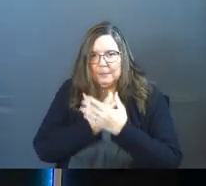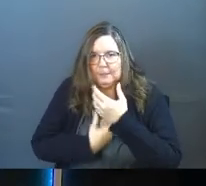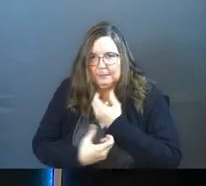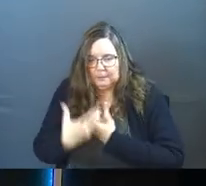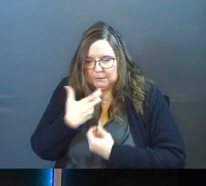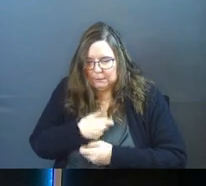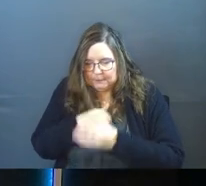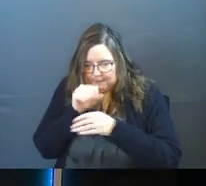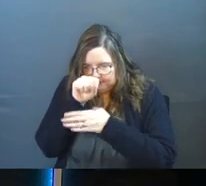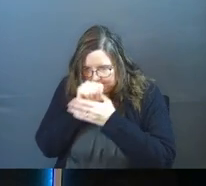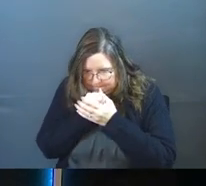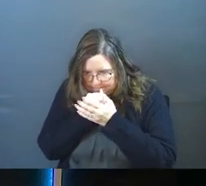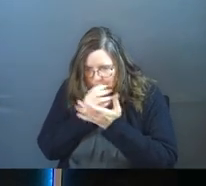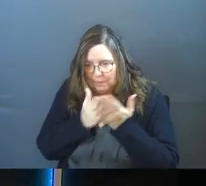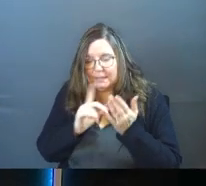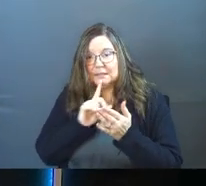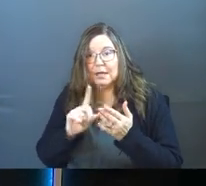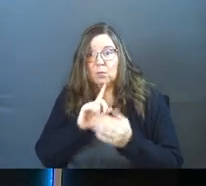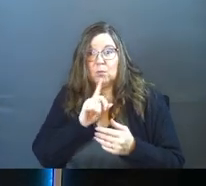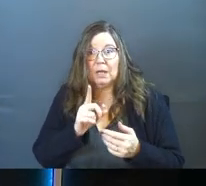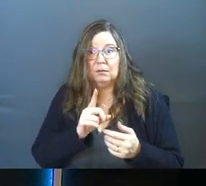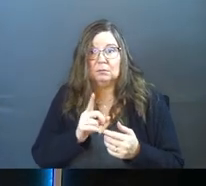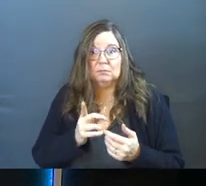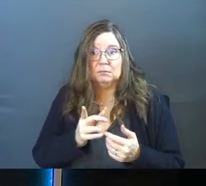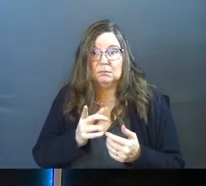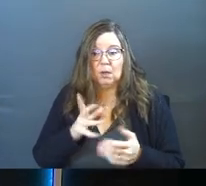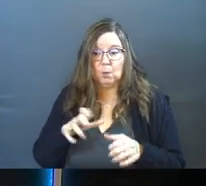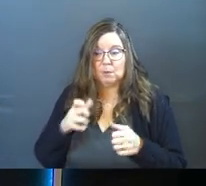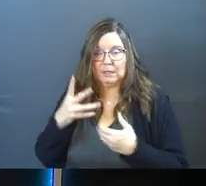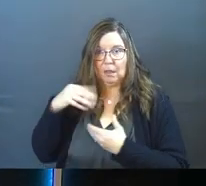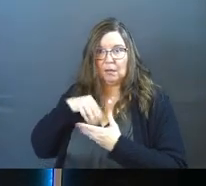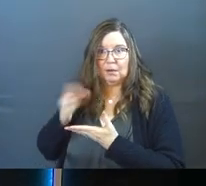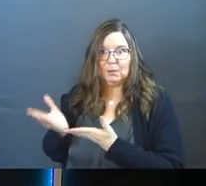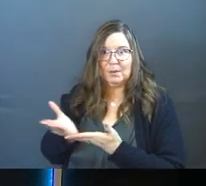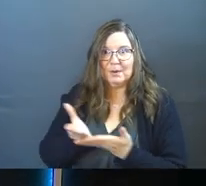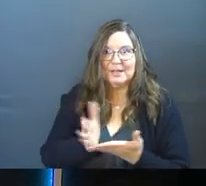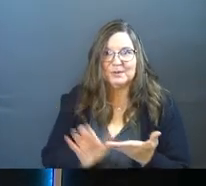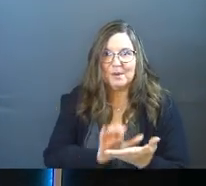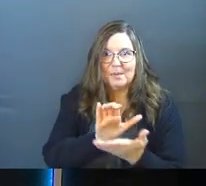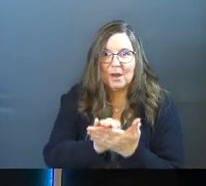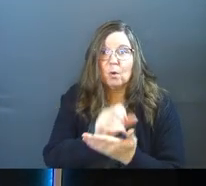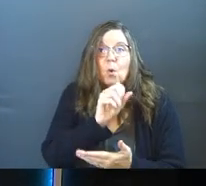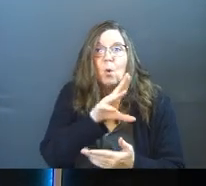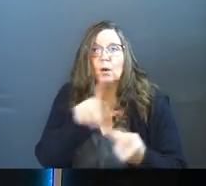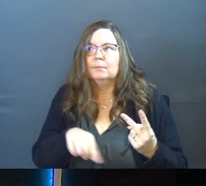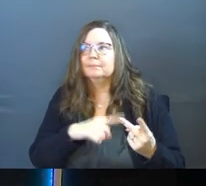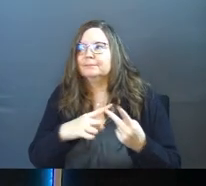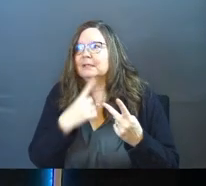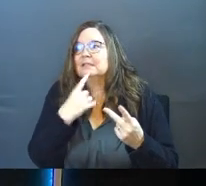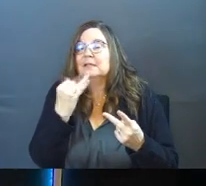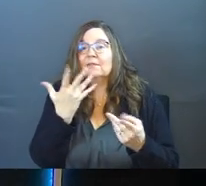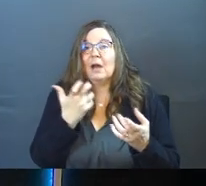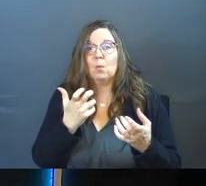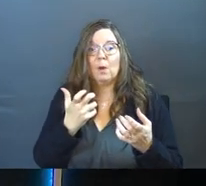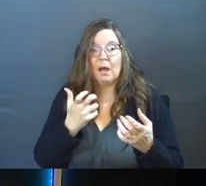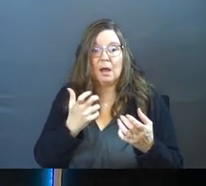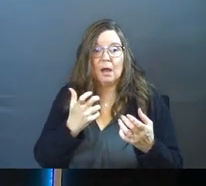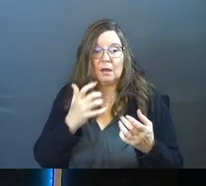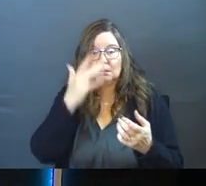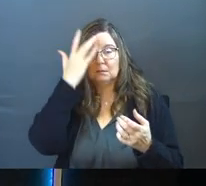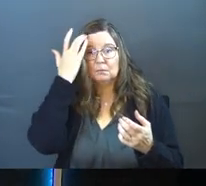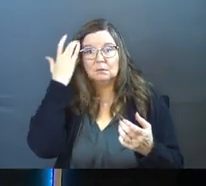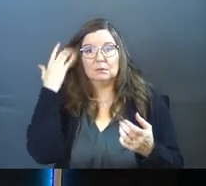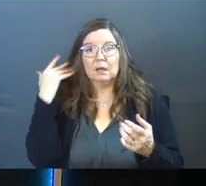shut down when things get real. We take that into our marriage. Or we take, if I want to be heard in this